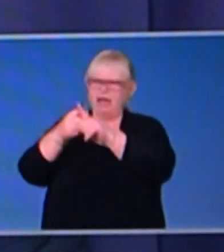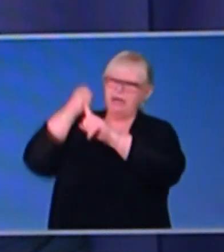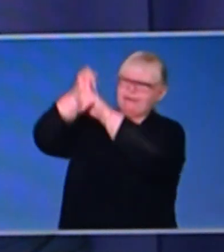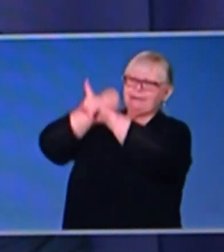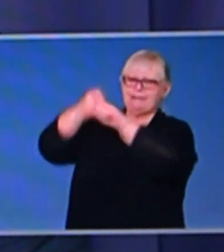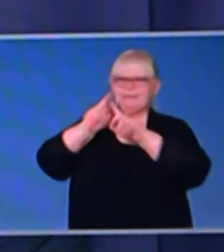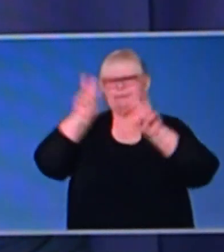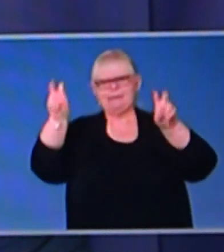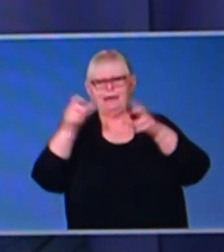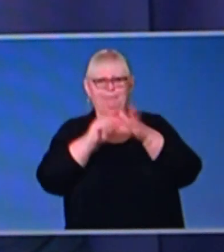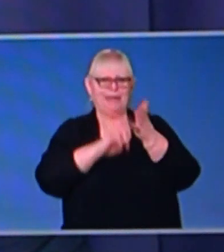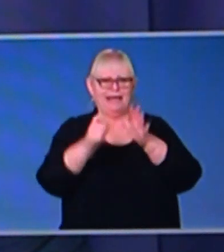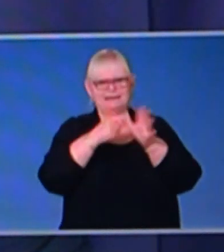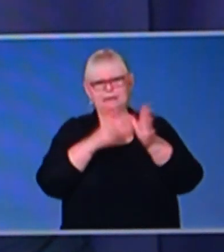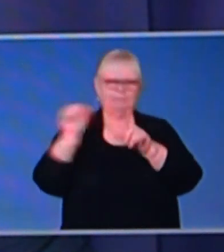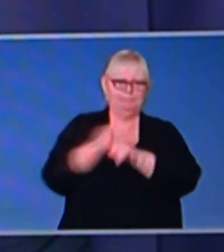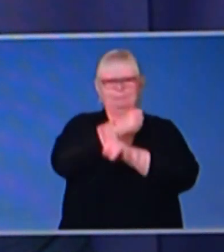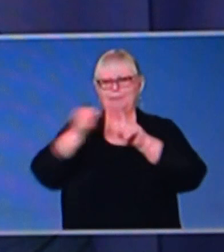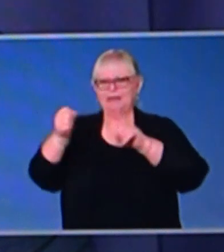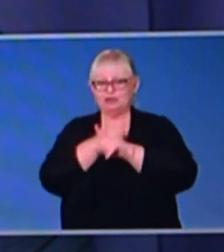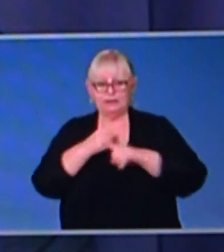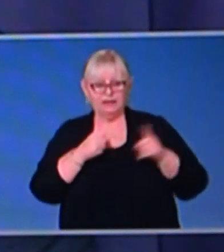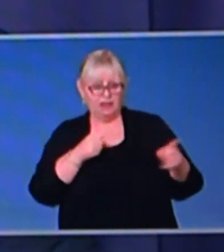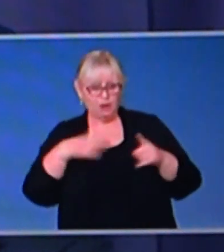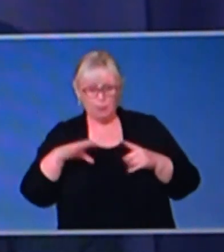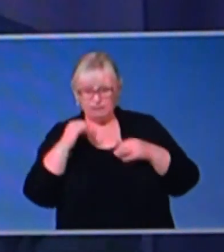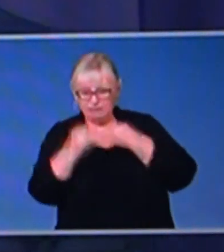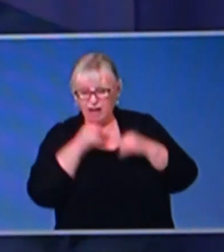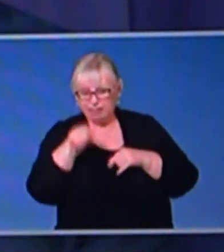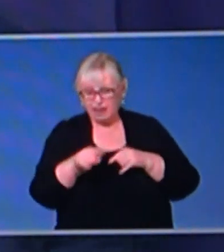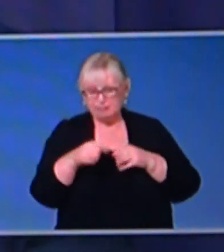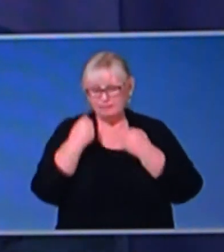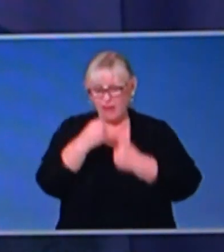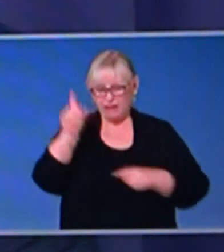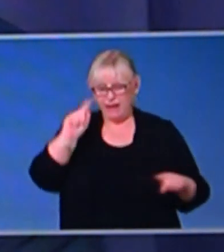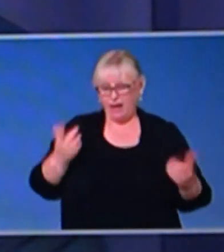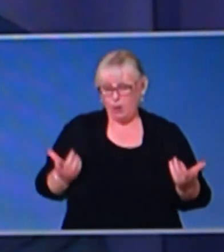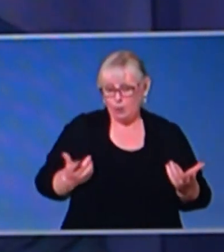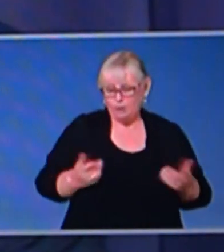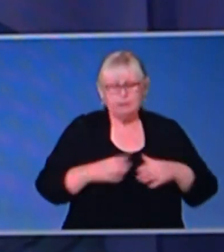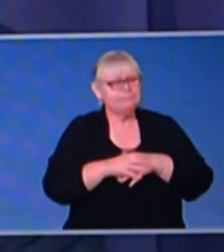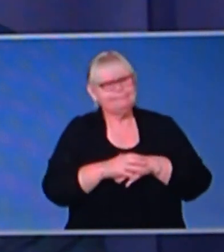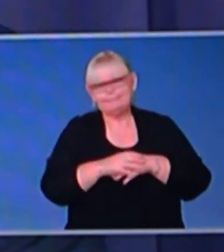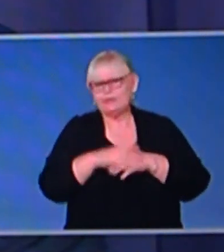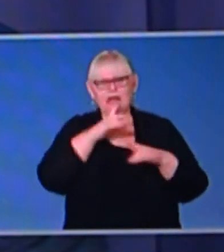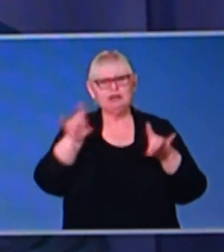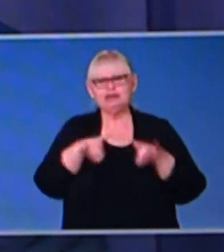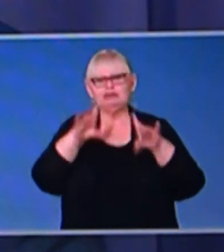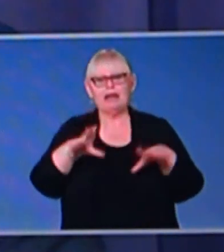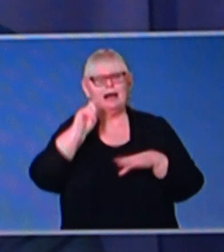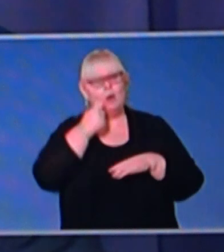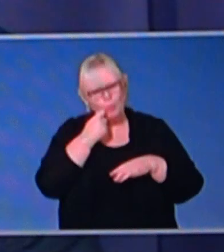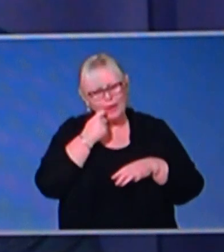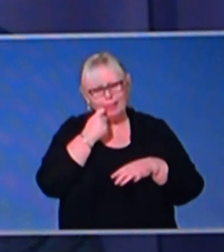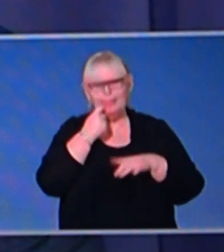bashing. Is this a fight you need right now? Well, Australia will continue to, of